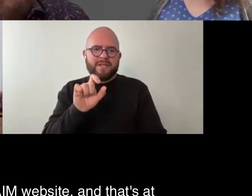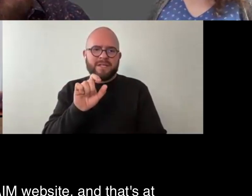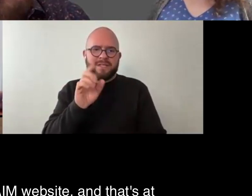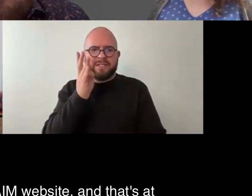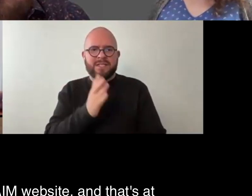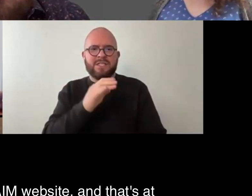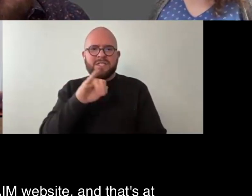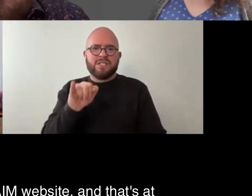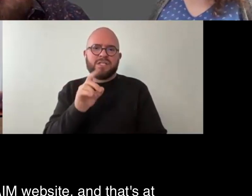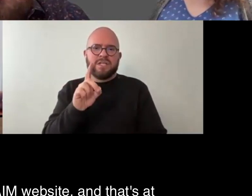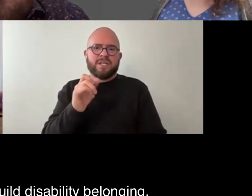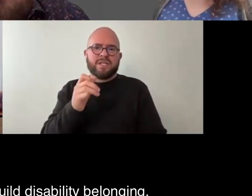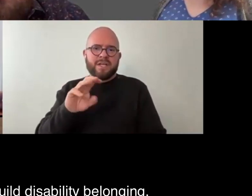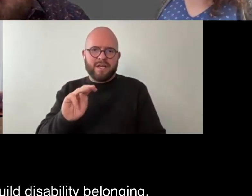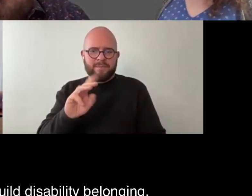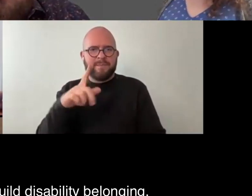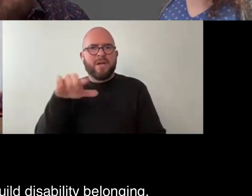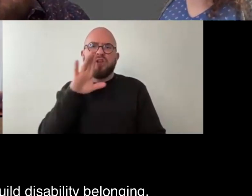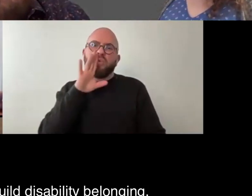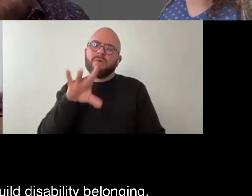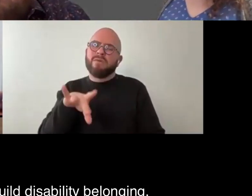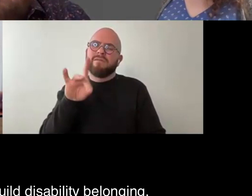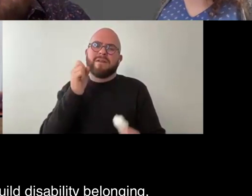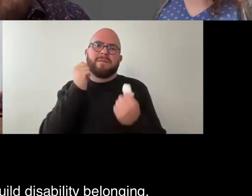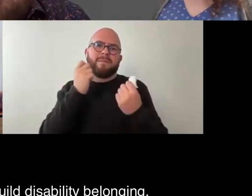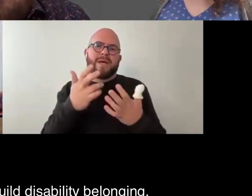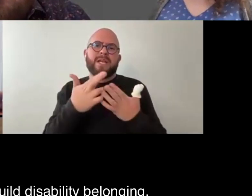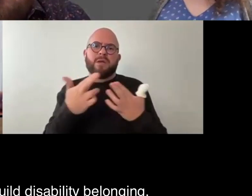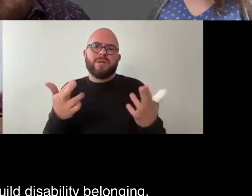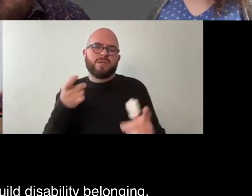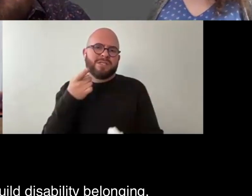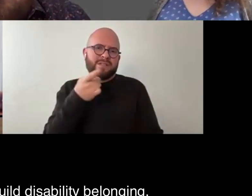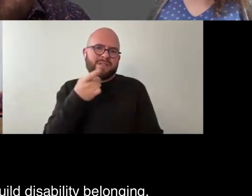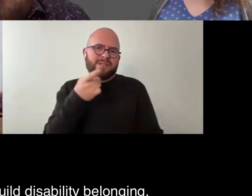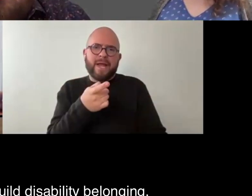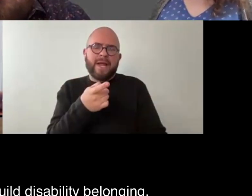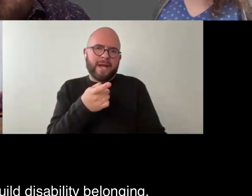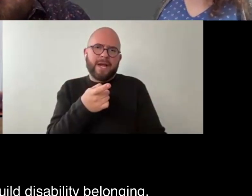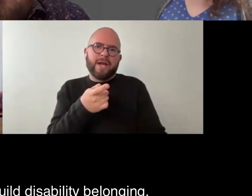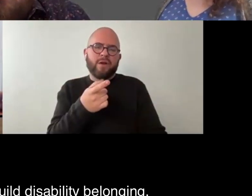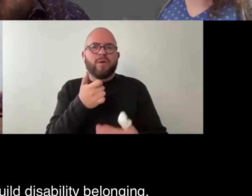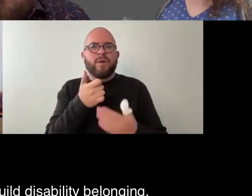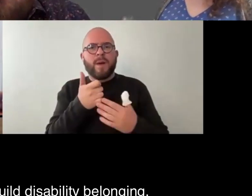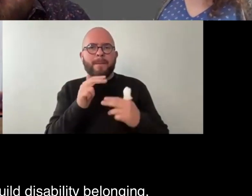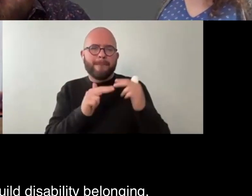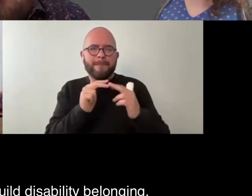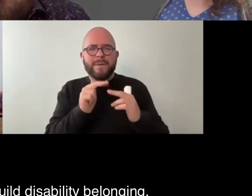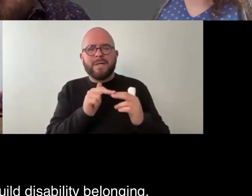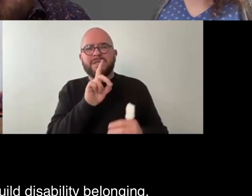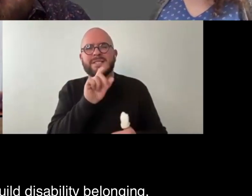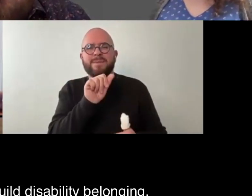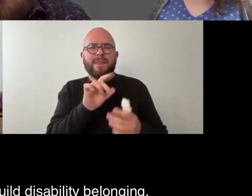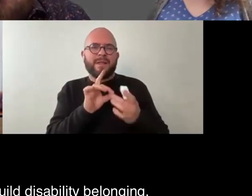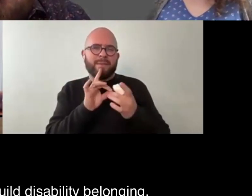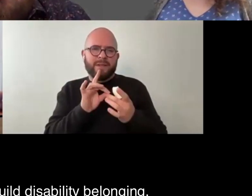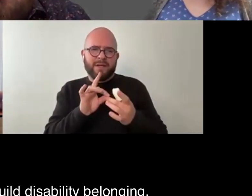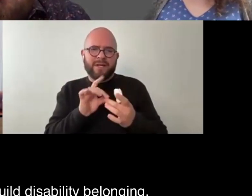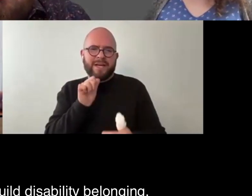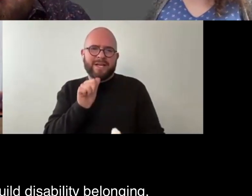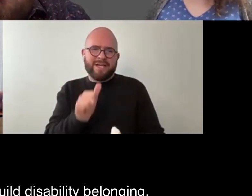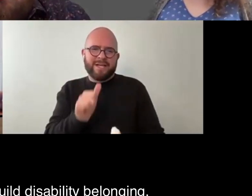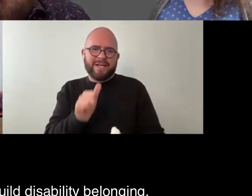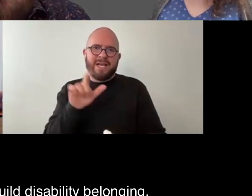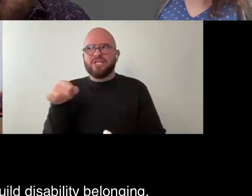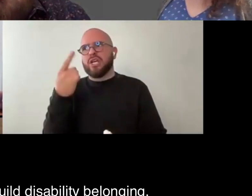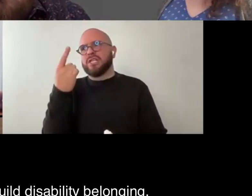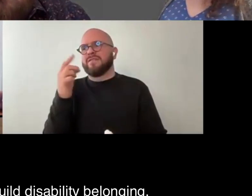www.respectability/JDAIM. And you'll find lots of resources there to build disability belonging, not just for